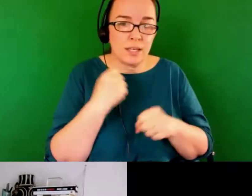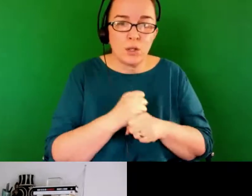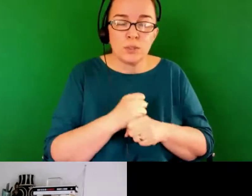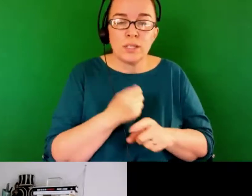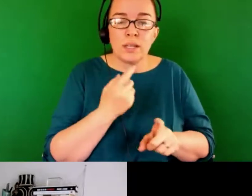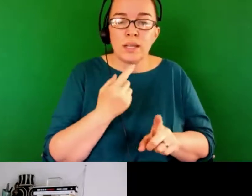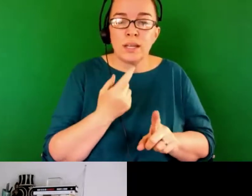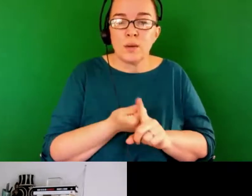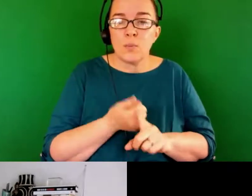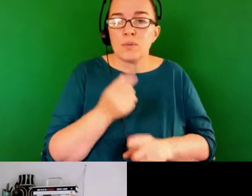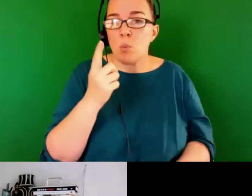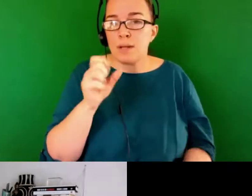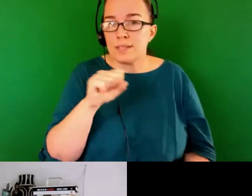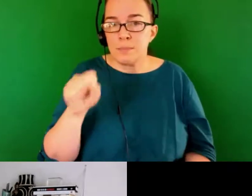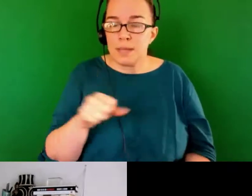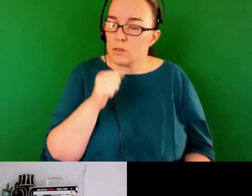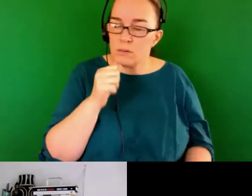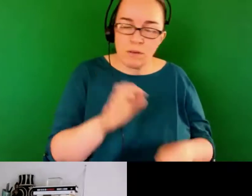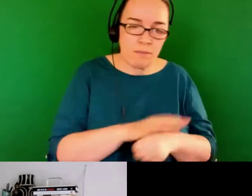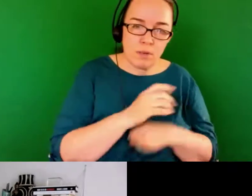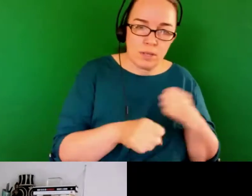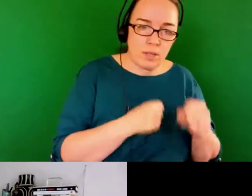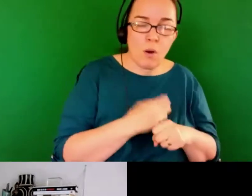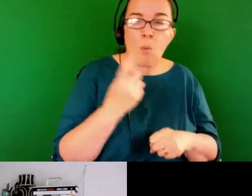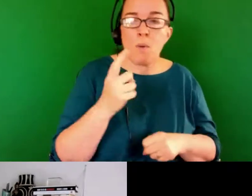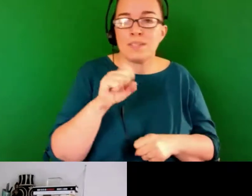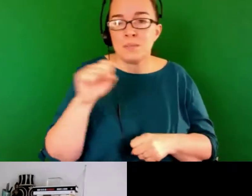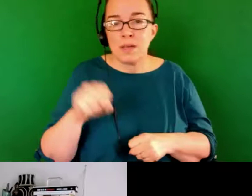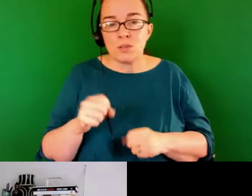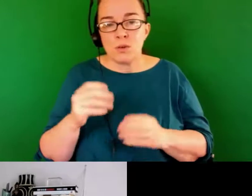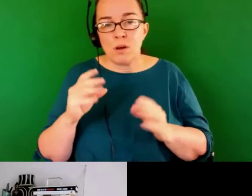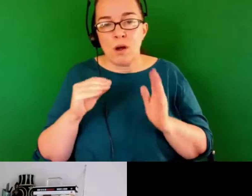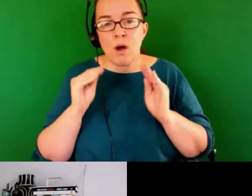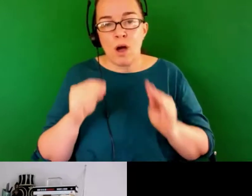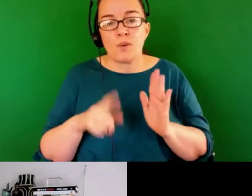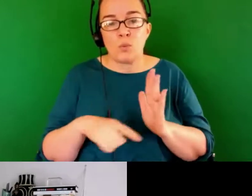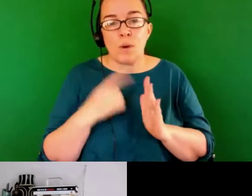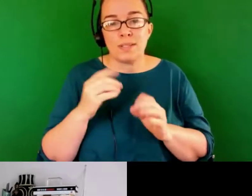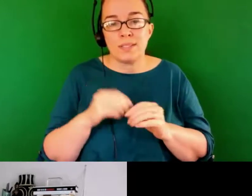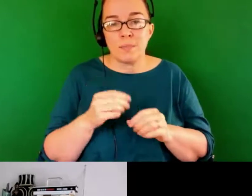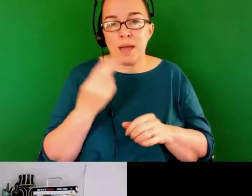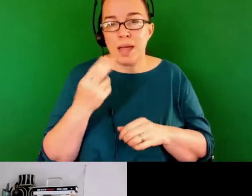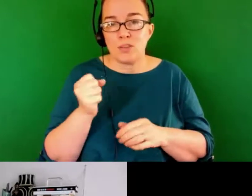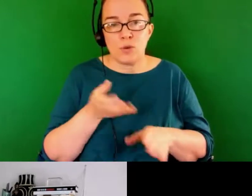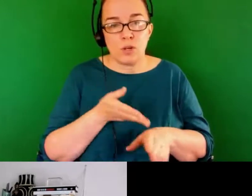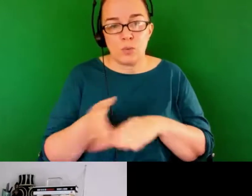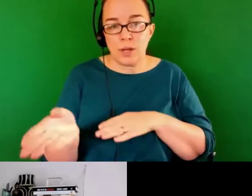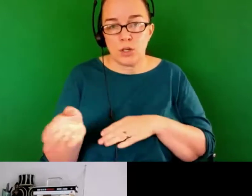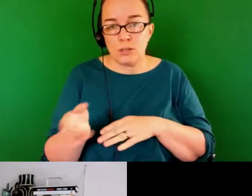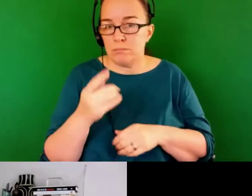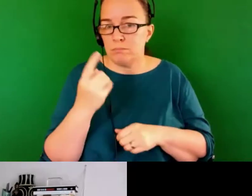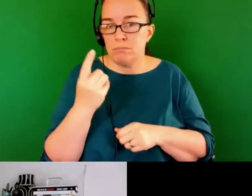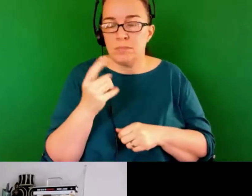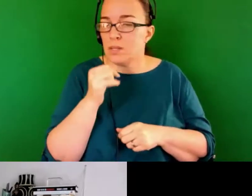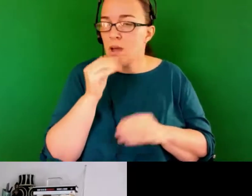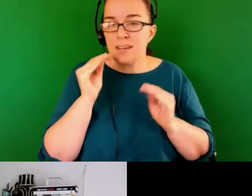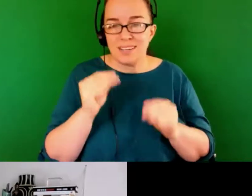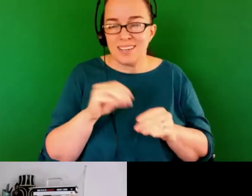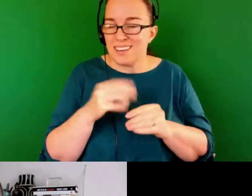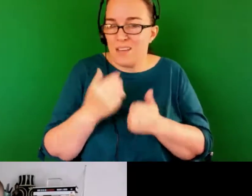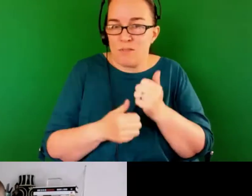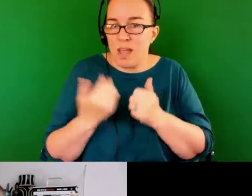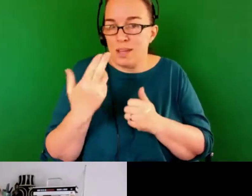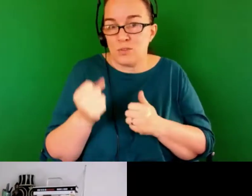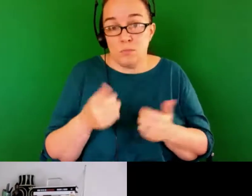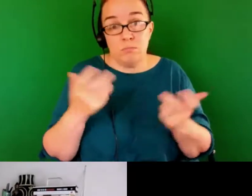semester course, not a full year course. And it was only offered one time in a high school career. And that's not offered at every high school. So we understand